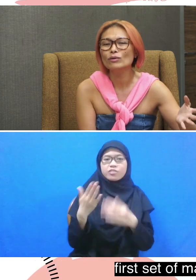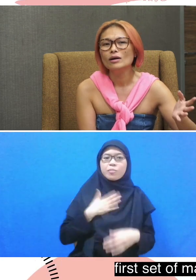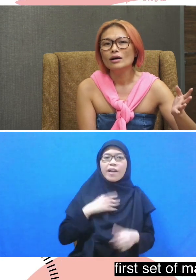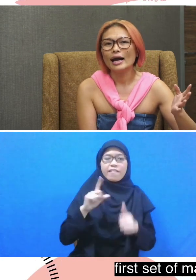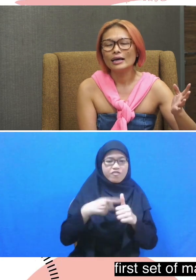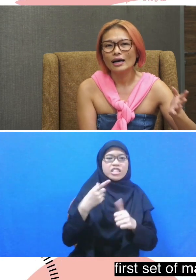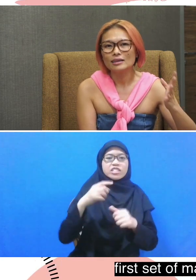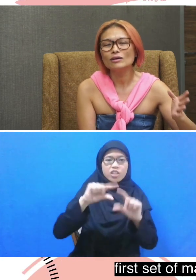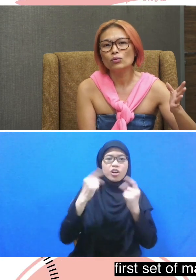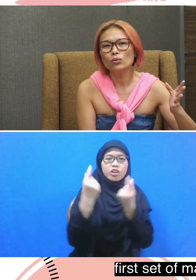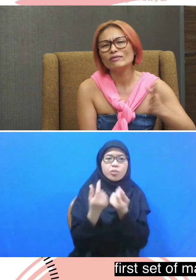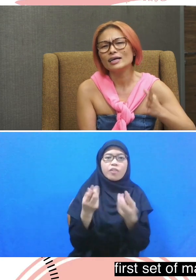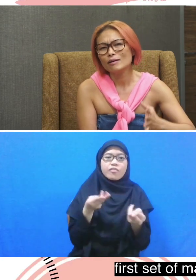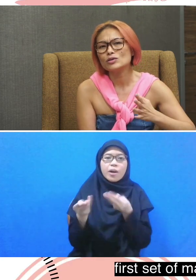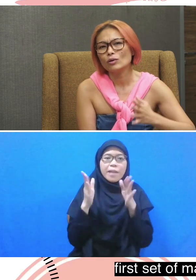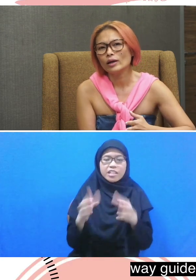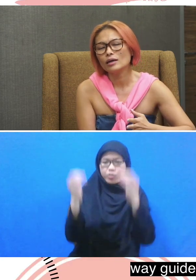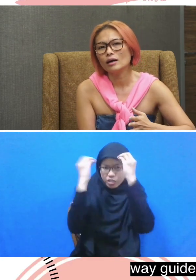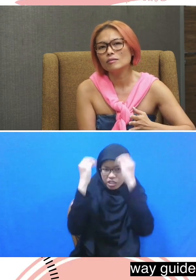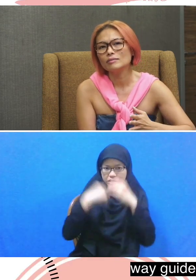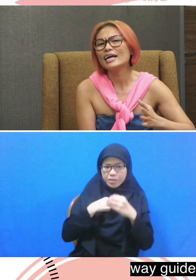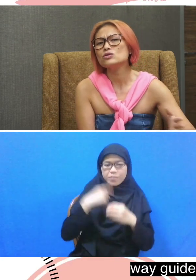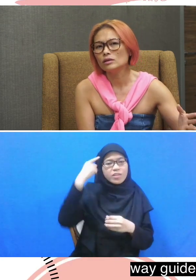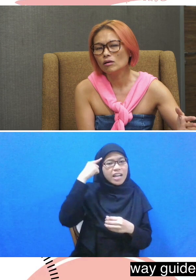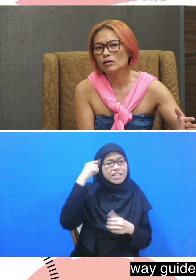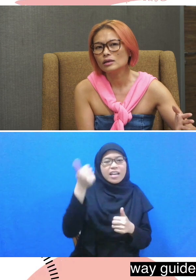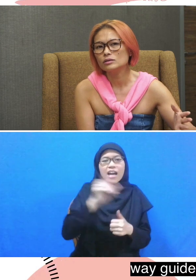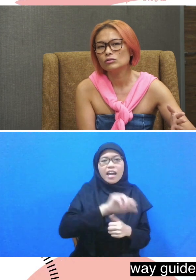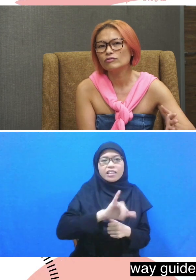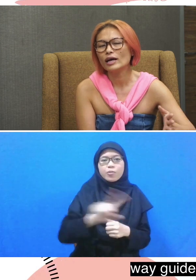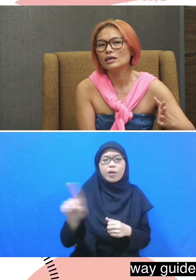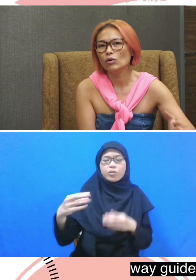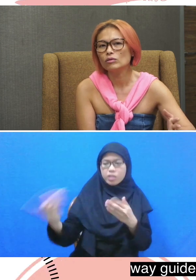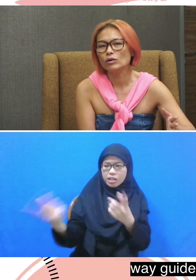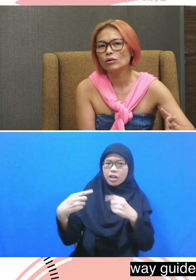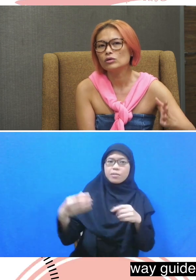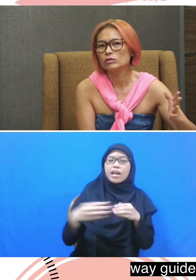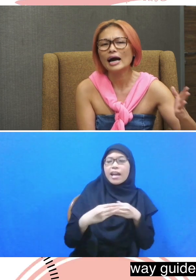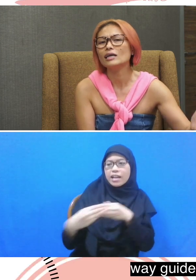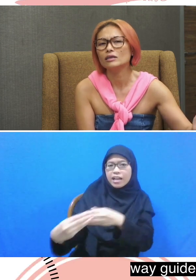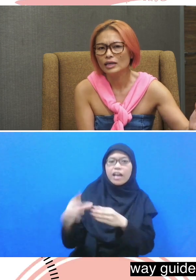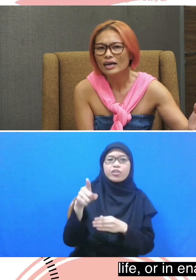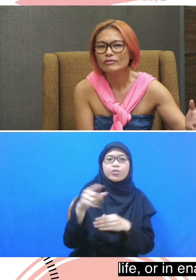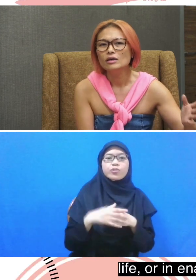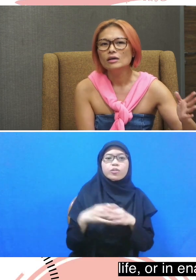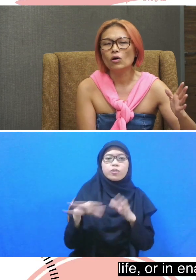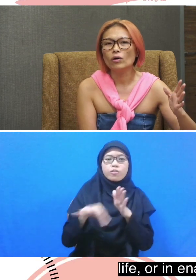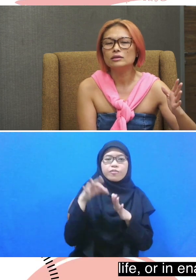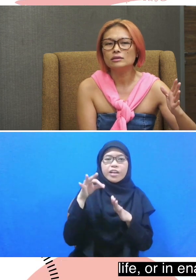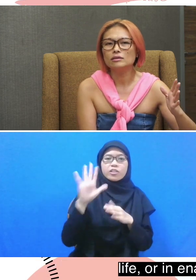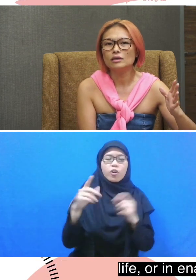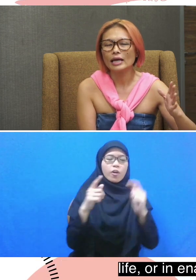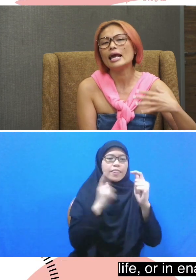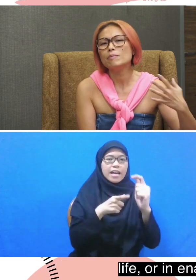So I think whoever that comes your way guides you along into finding your target in your life, or